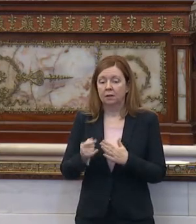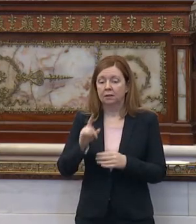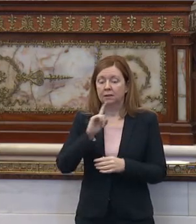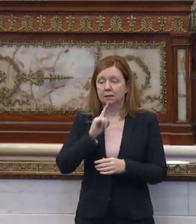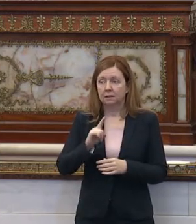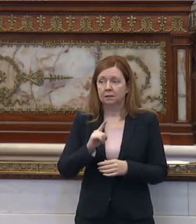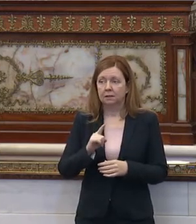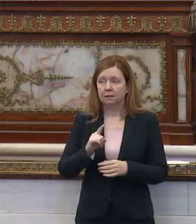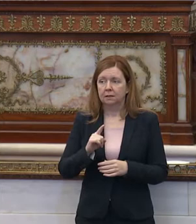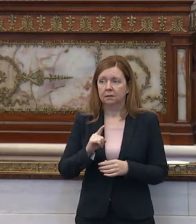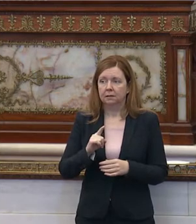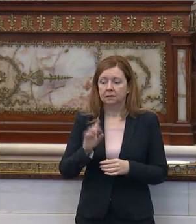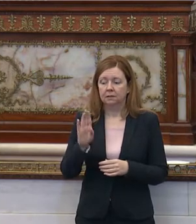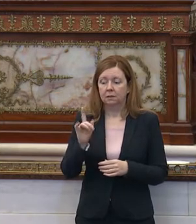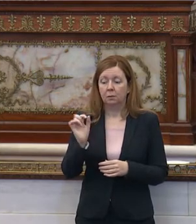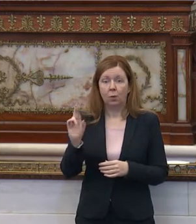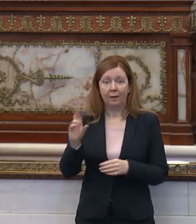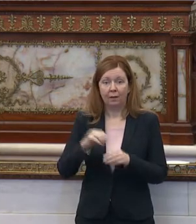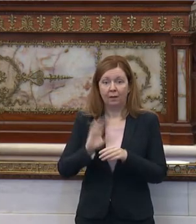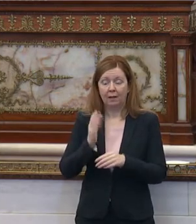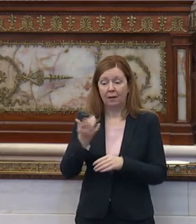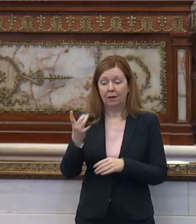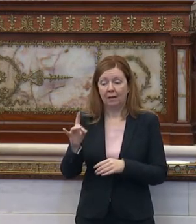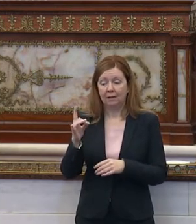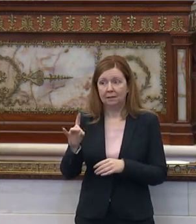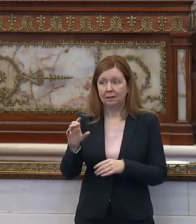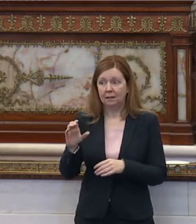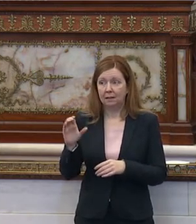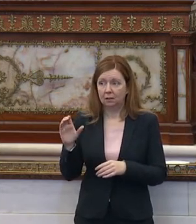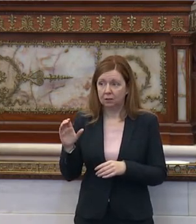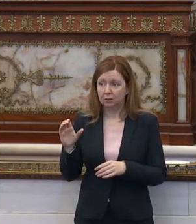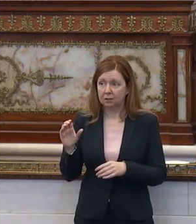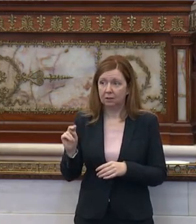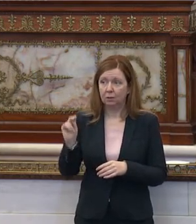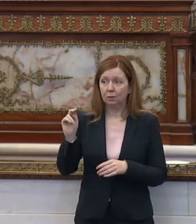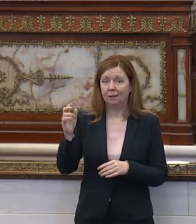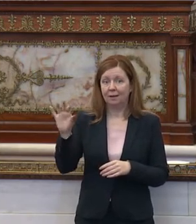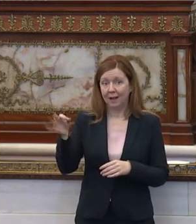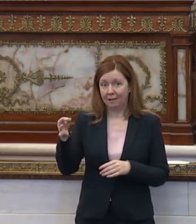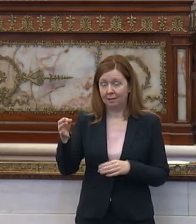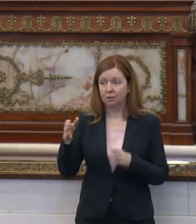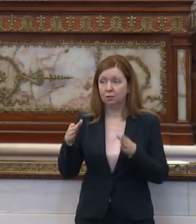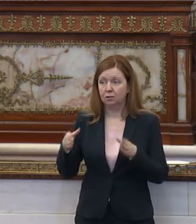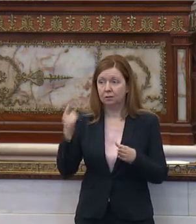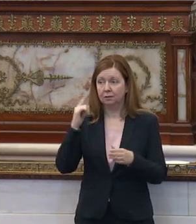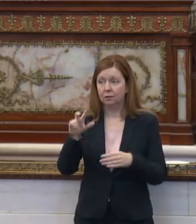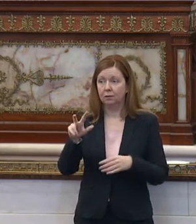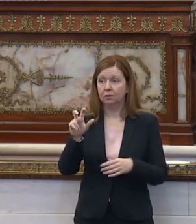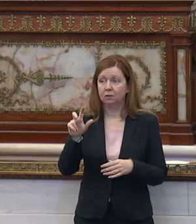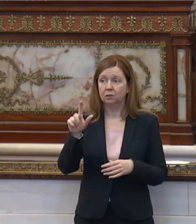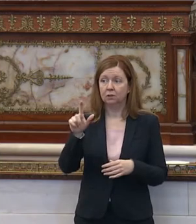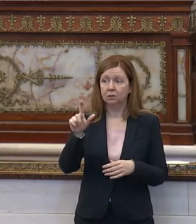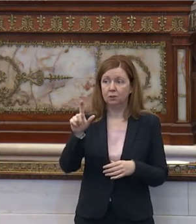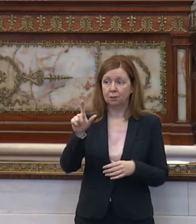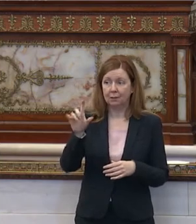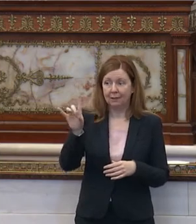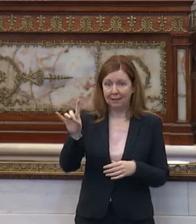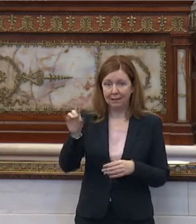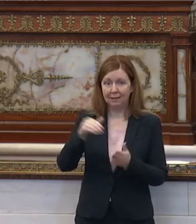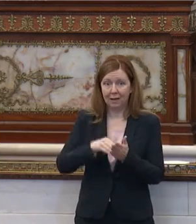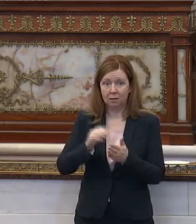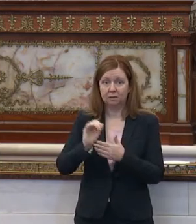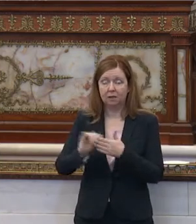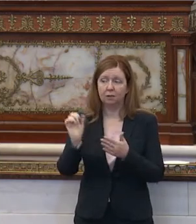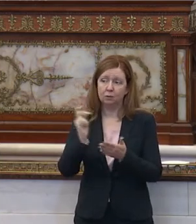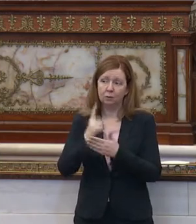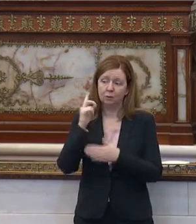is a boiler in our 1800 building, 1800 North 9th Street, for $328,000, which was originally